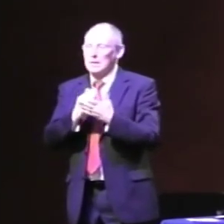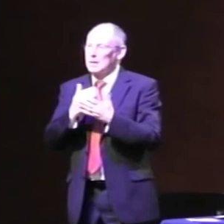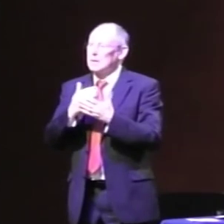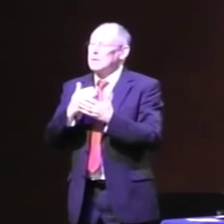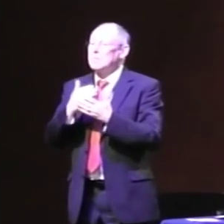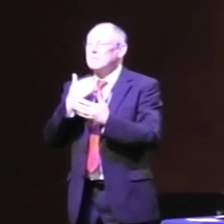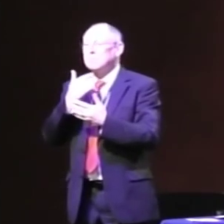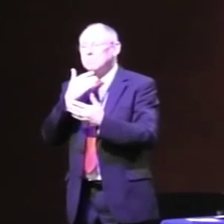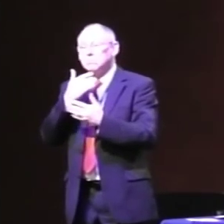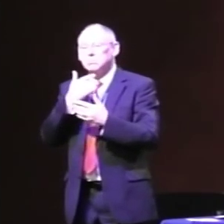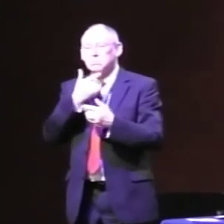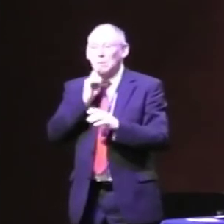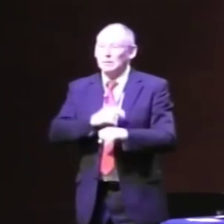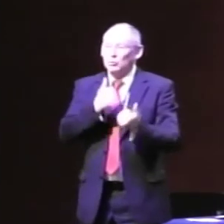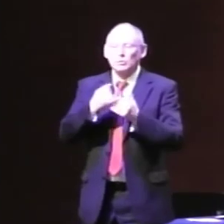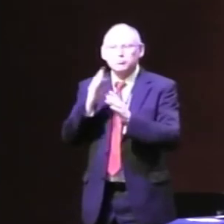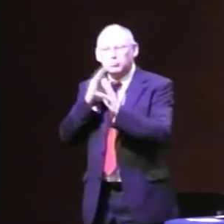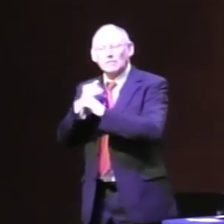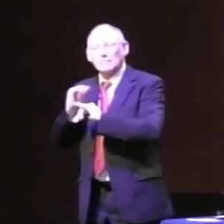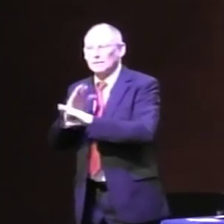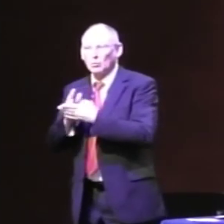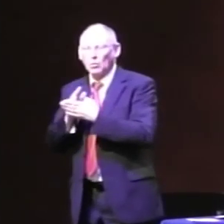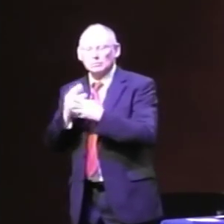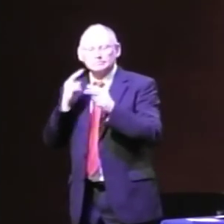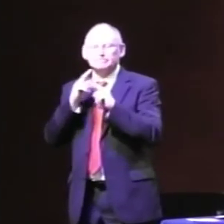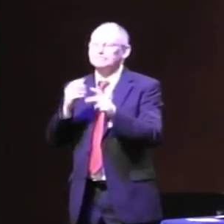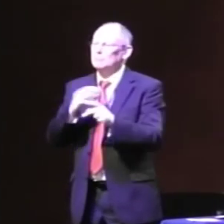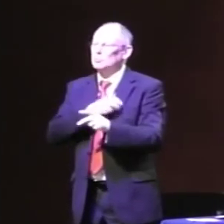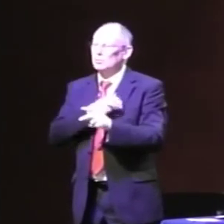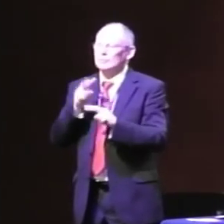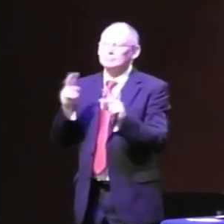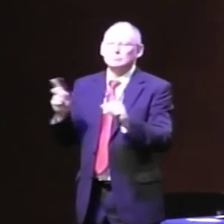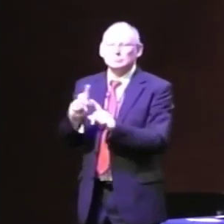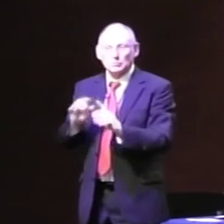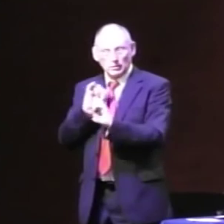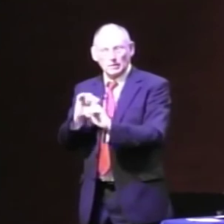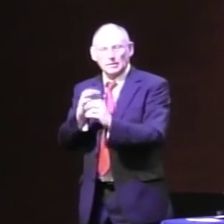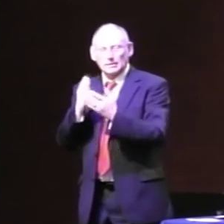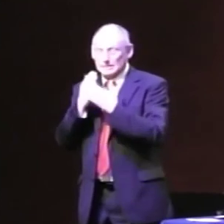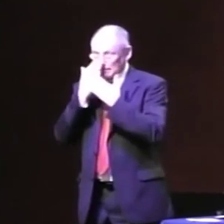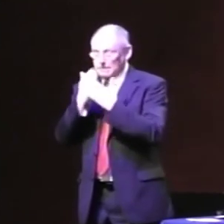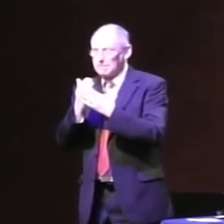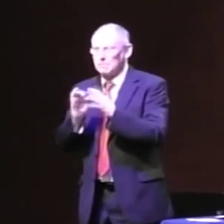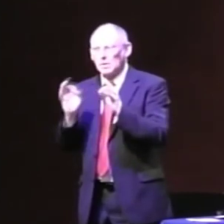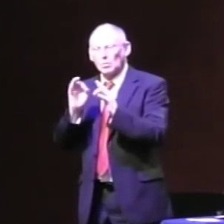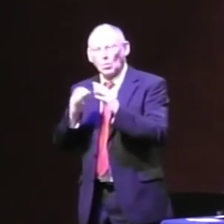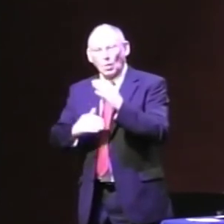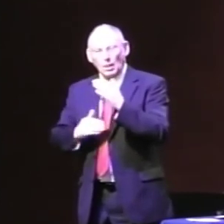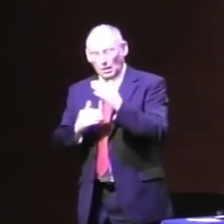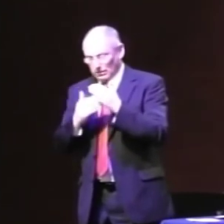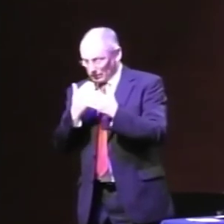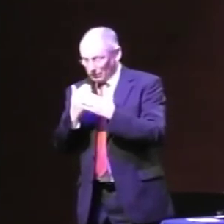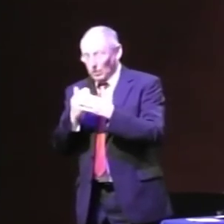good argument, I fear, detracts the attention of some of our unions from the fact that there seems to be no limits to where